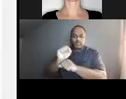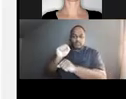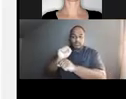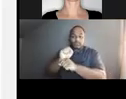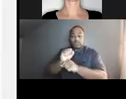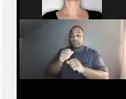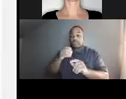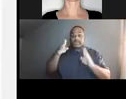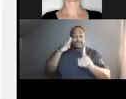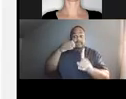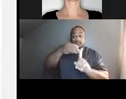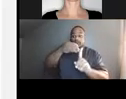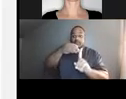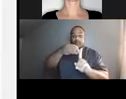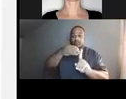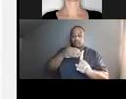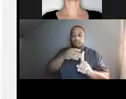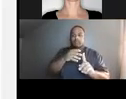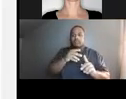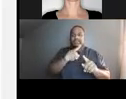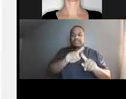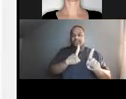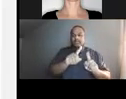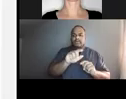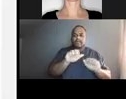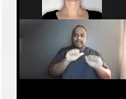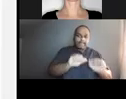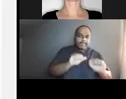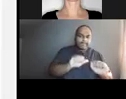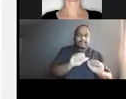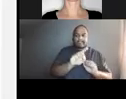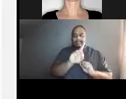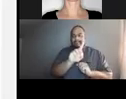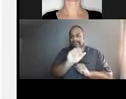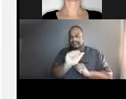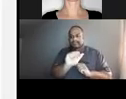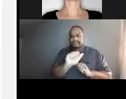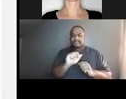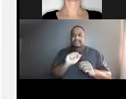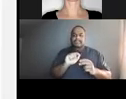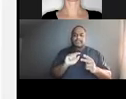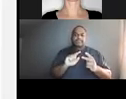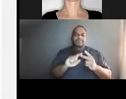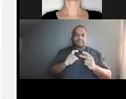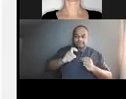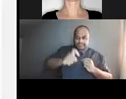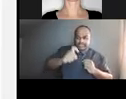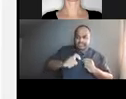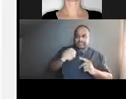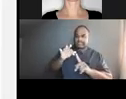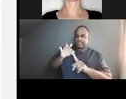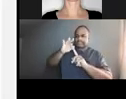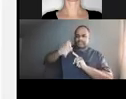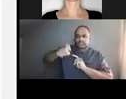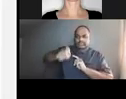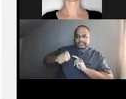with different abilities, disabilities, different needs, special needs,